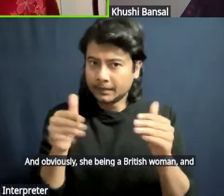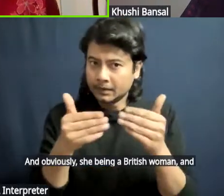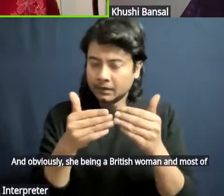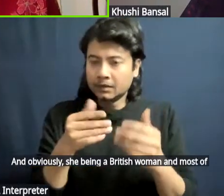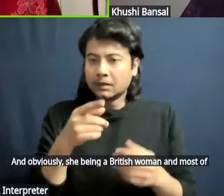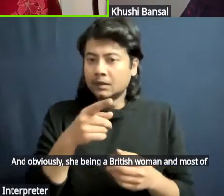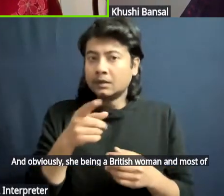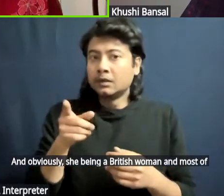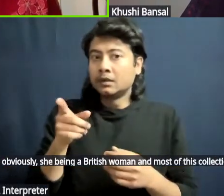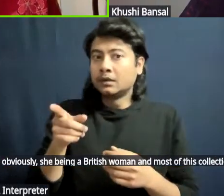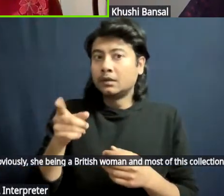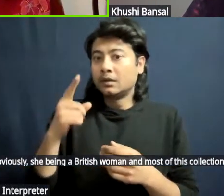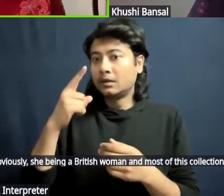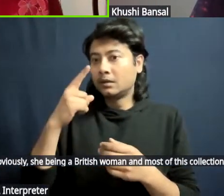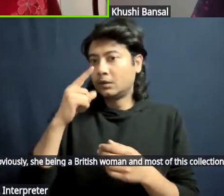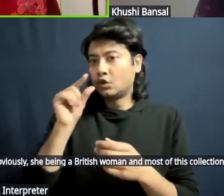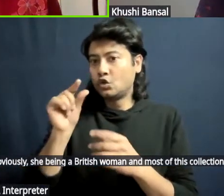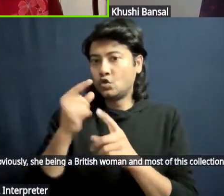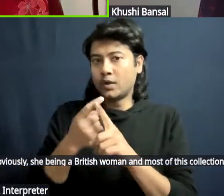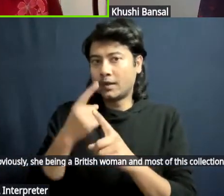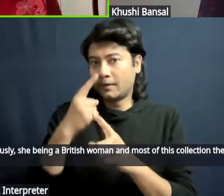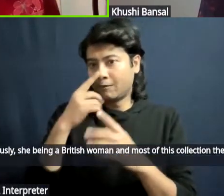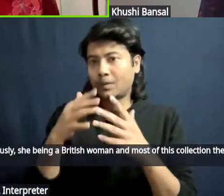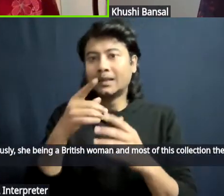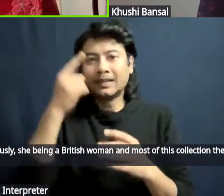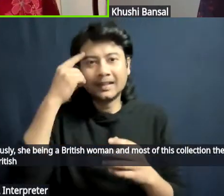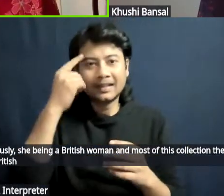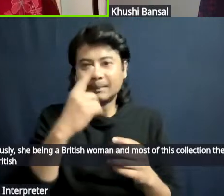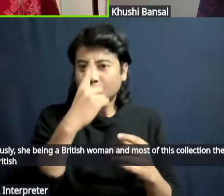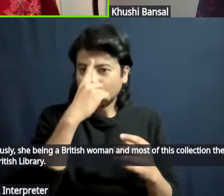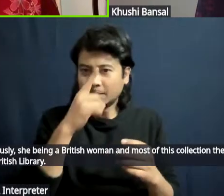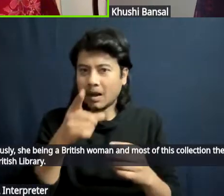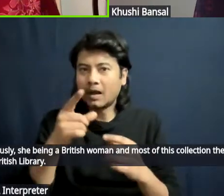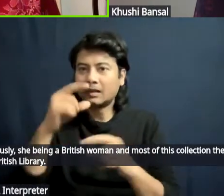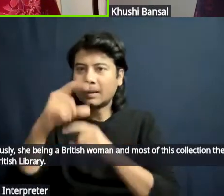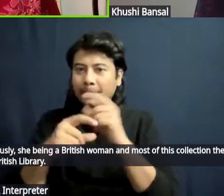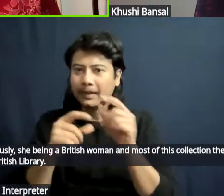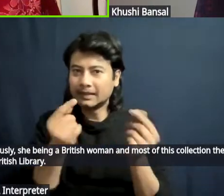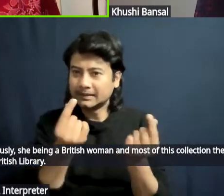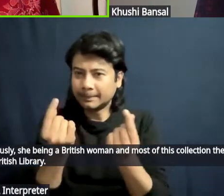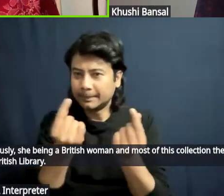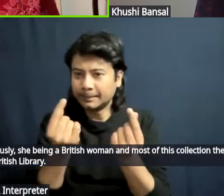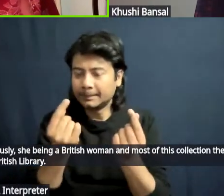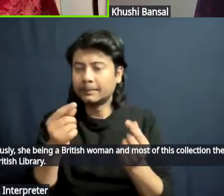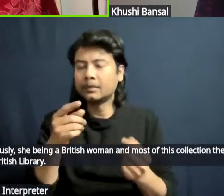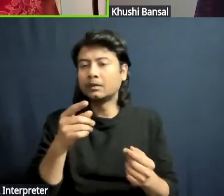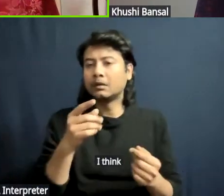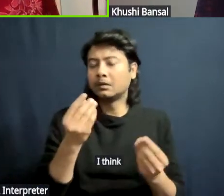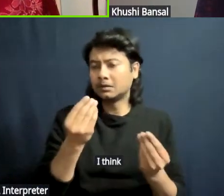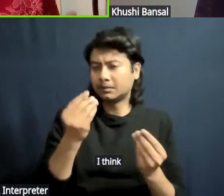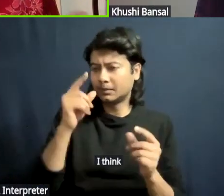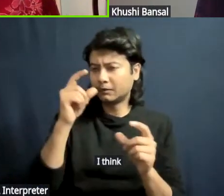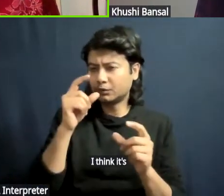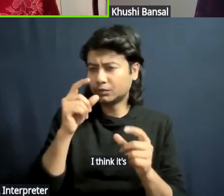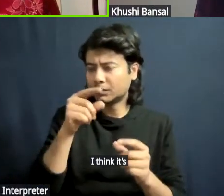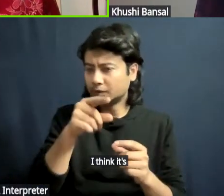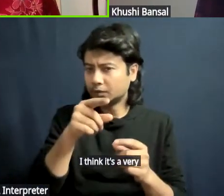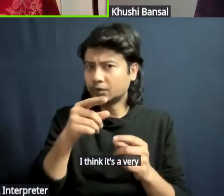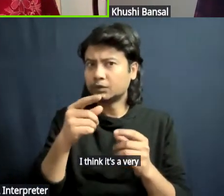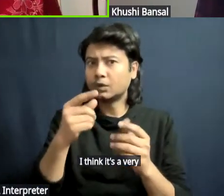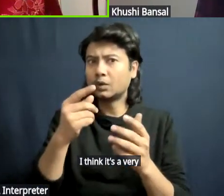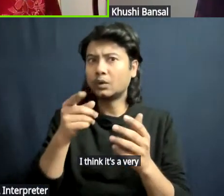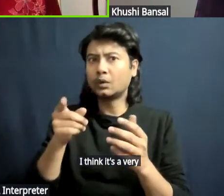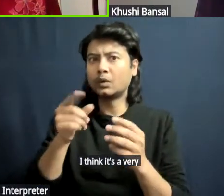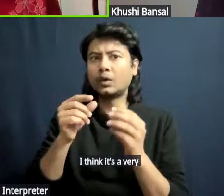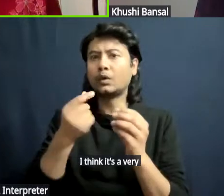collection then going into the British Library, I think it's a very natural,